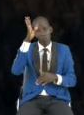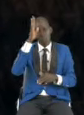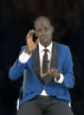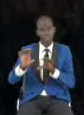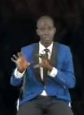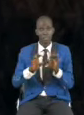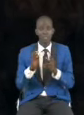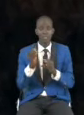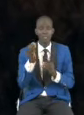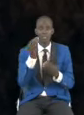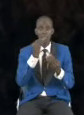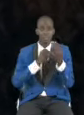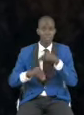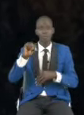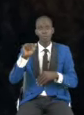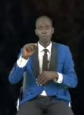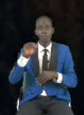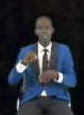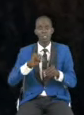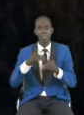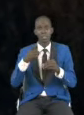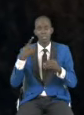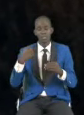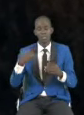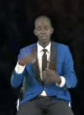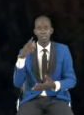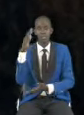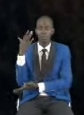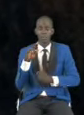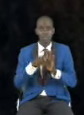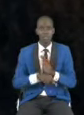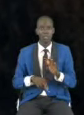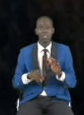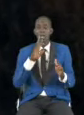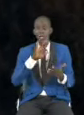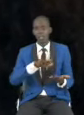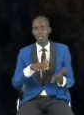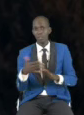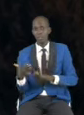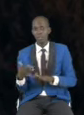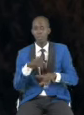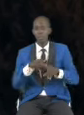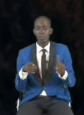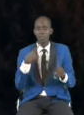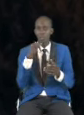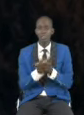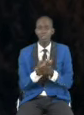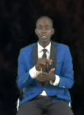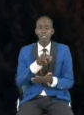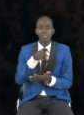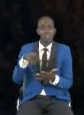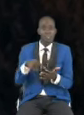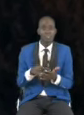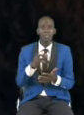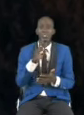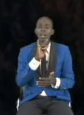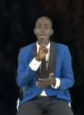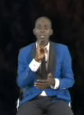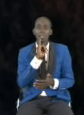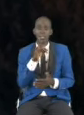are dead. In verse 50, it says, this is the bread which cometh down from